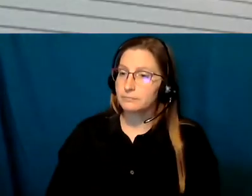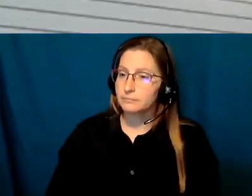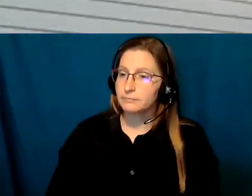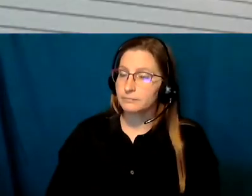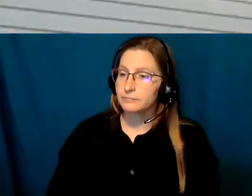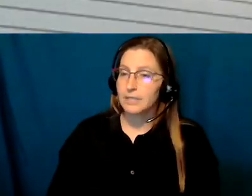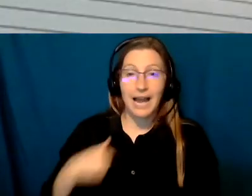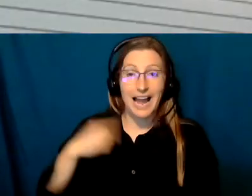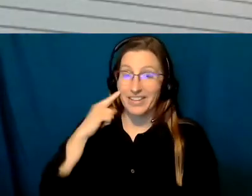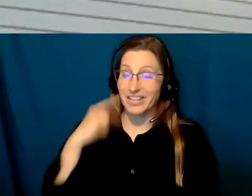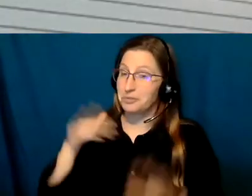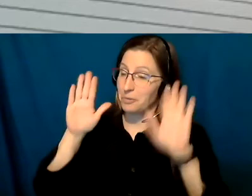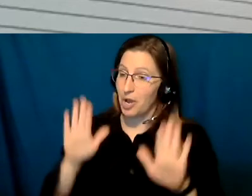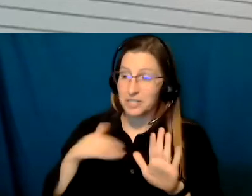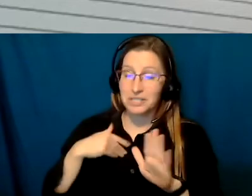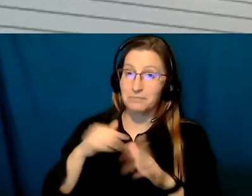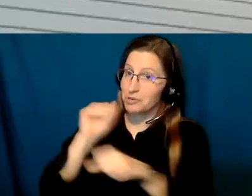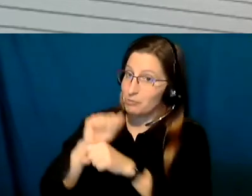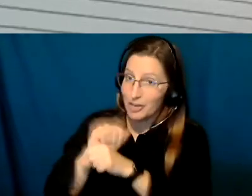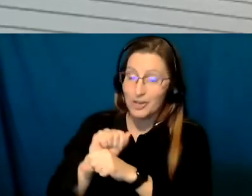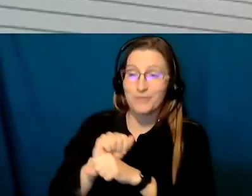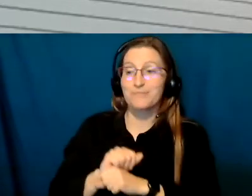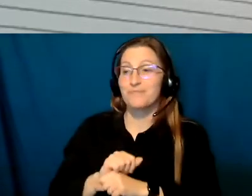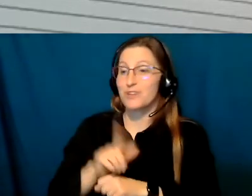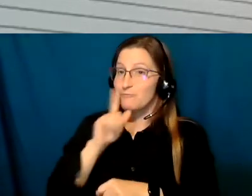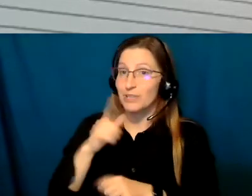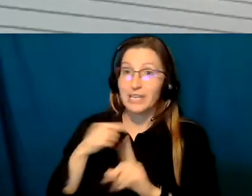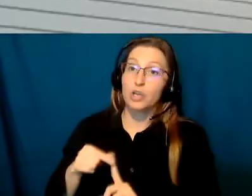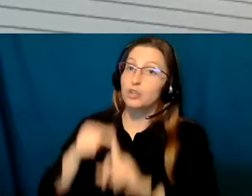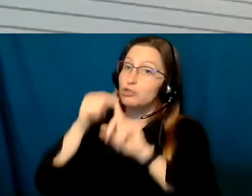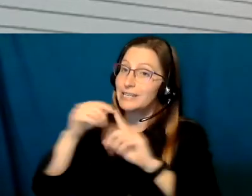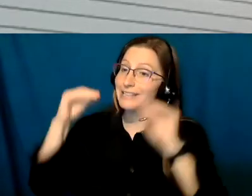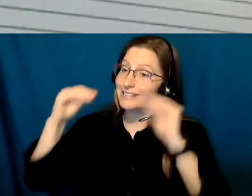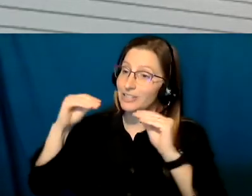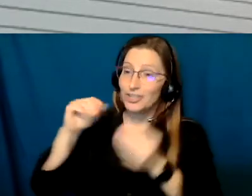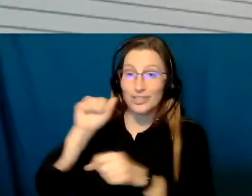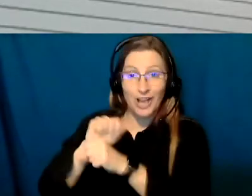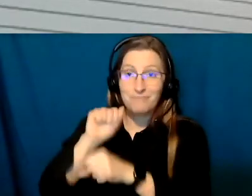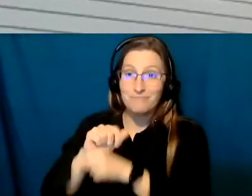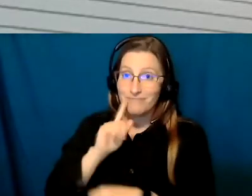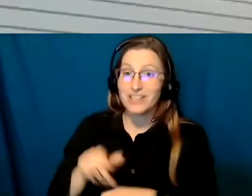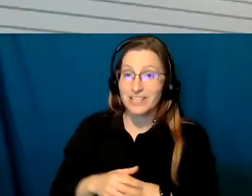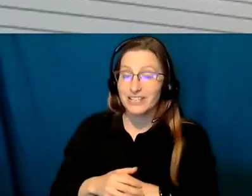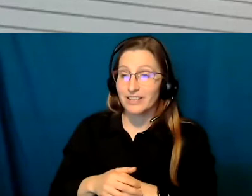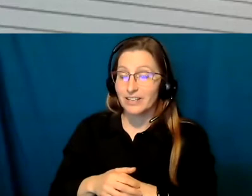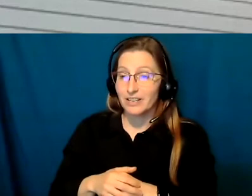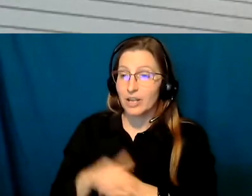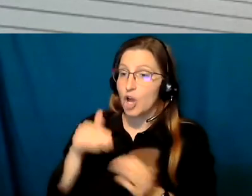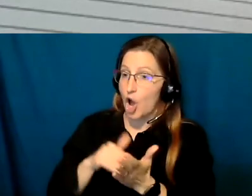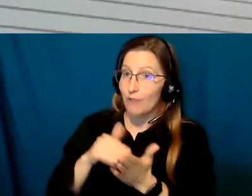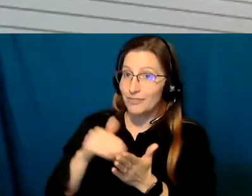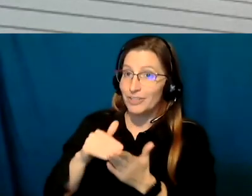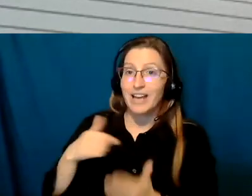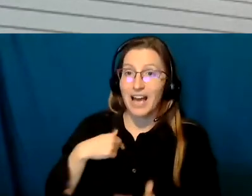a great career. It's a very unique teaching job. Oftentimes, I'm an